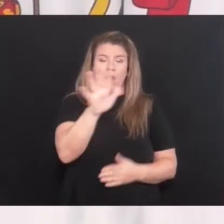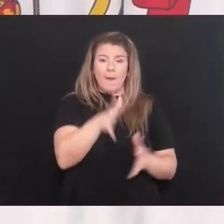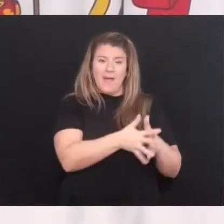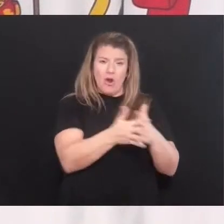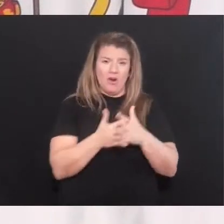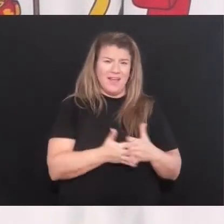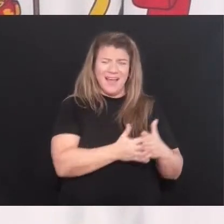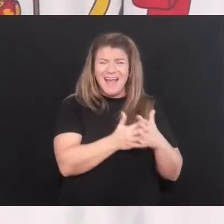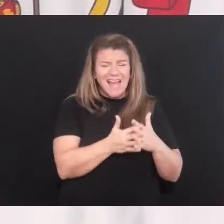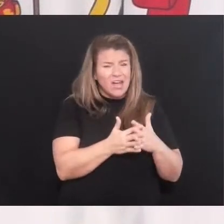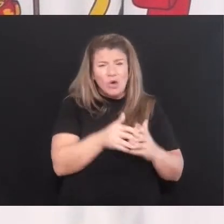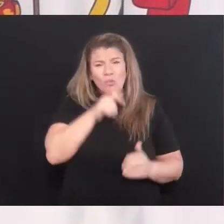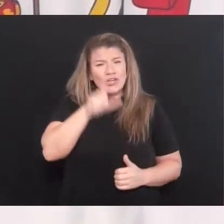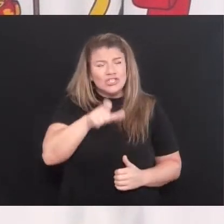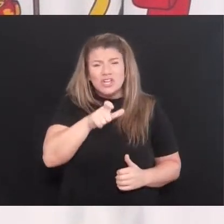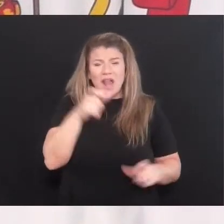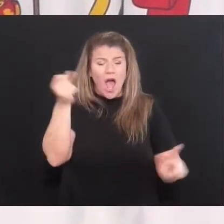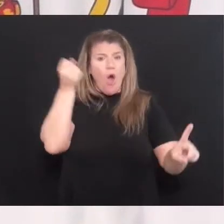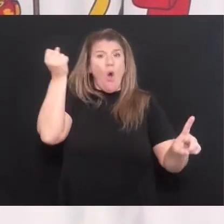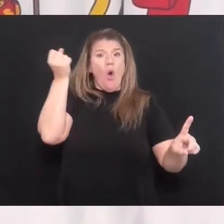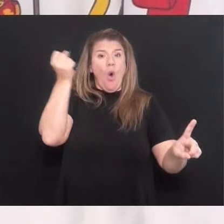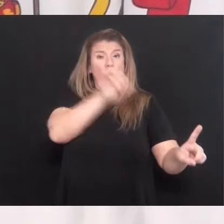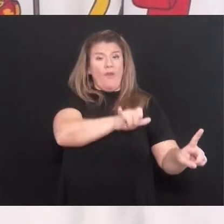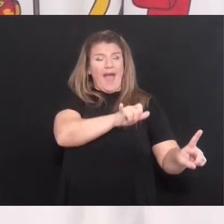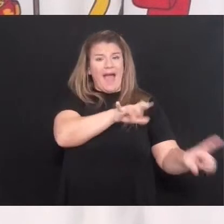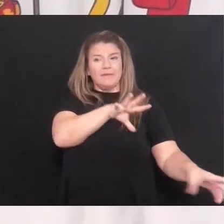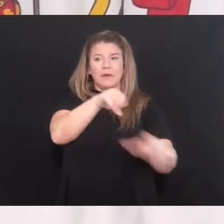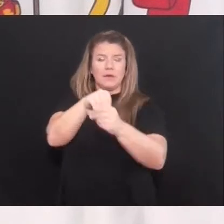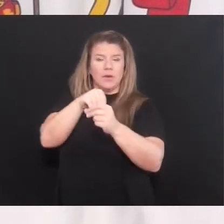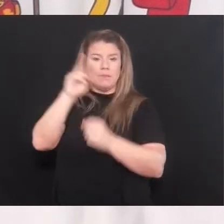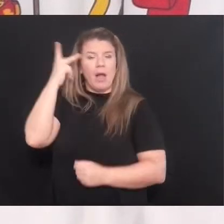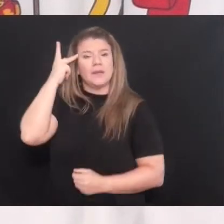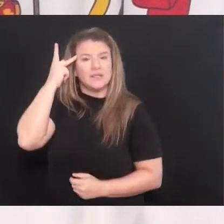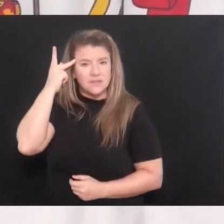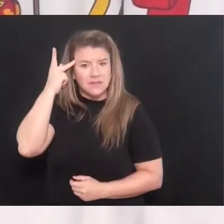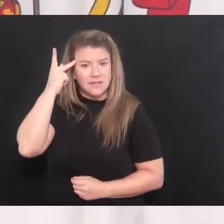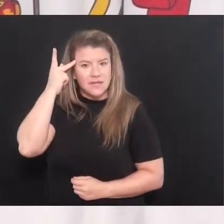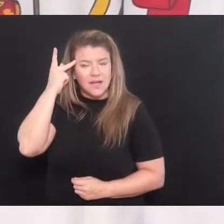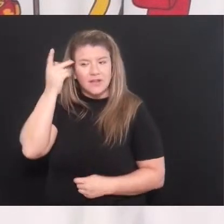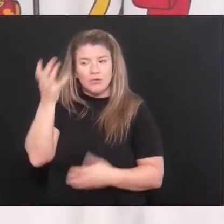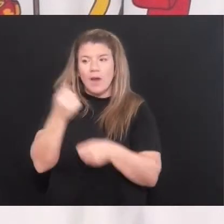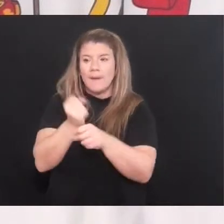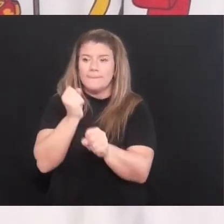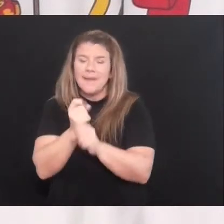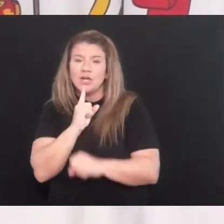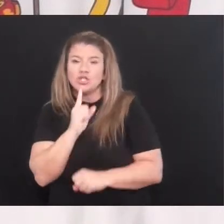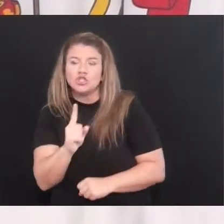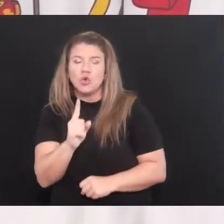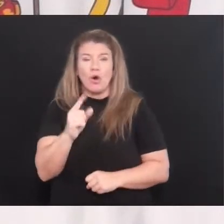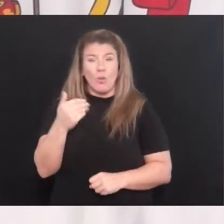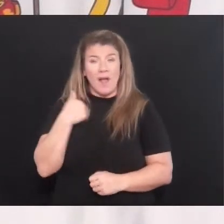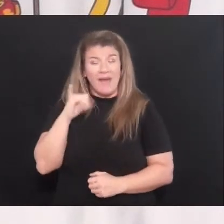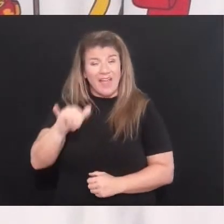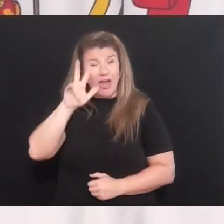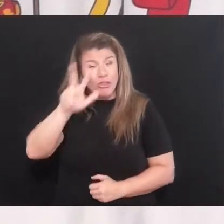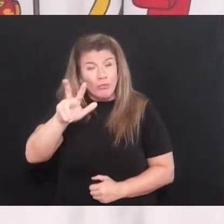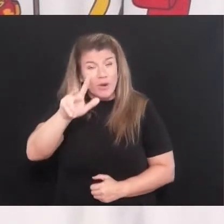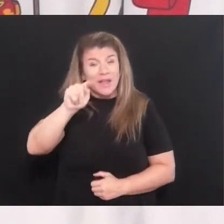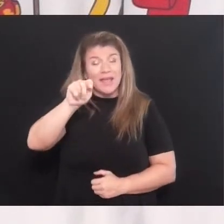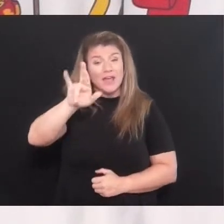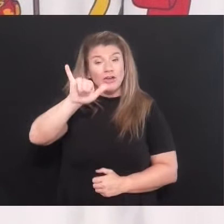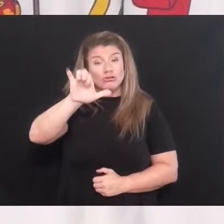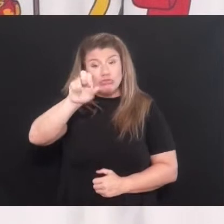not going to hold that up for politics to make sure that we get through a $3